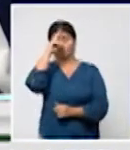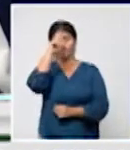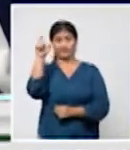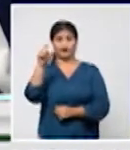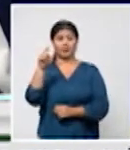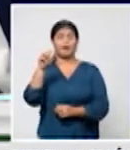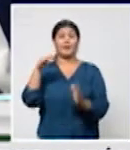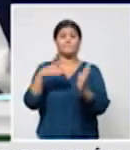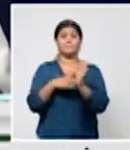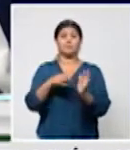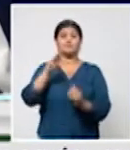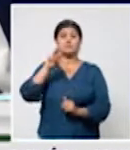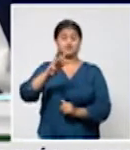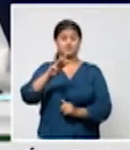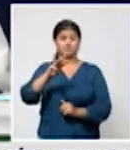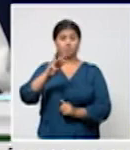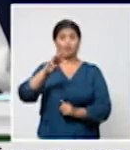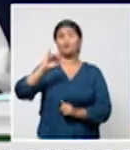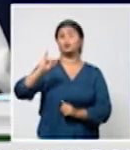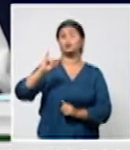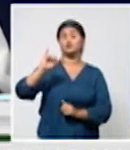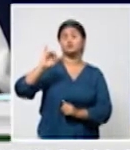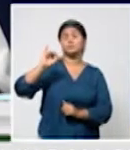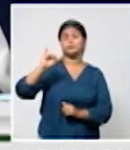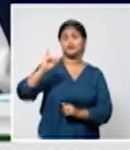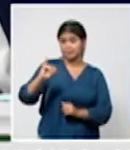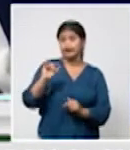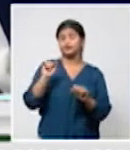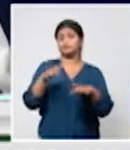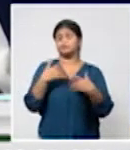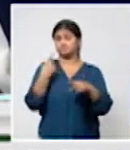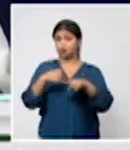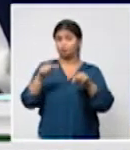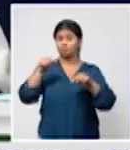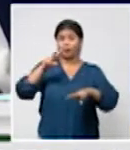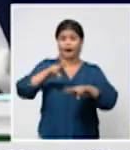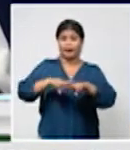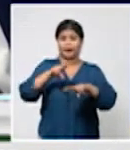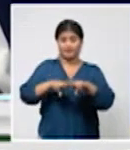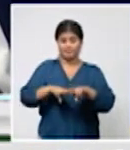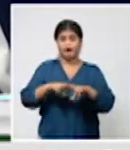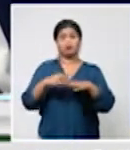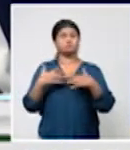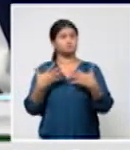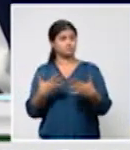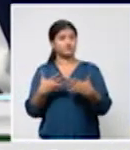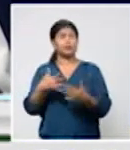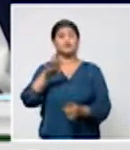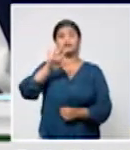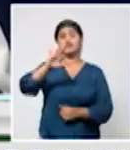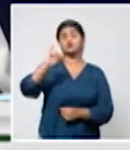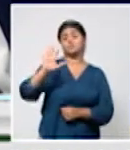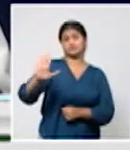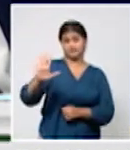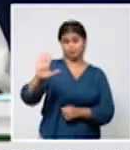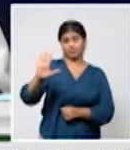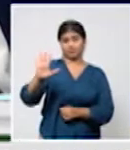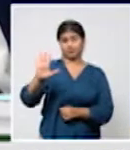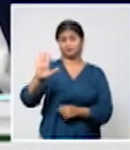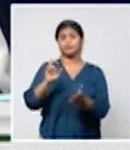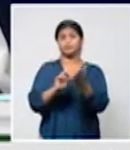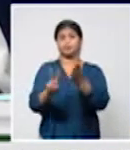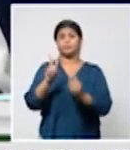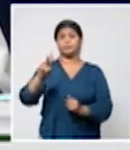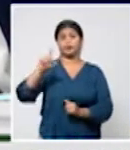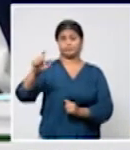Hygiene, Epidemiology and Microbiology Center, 204 in Villa Claras, 194 in